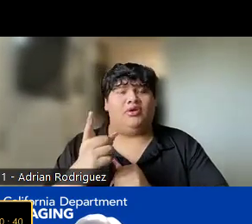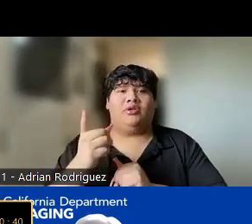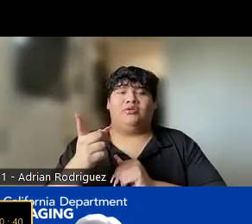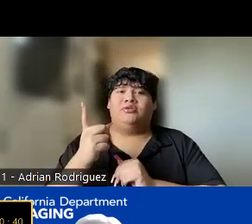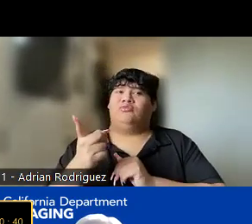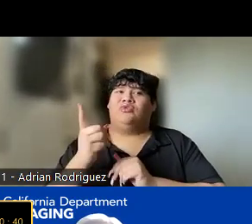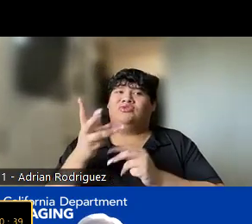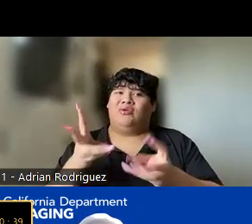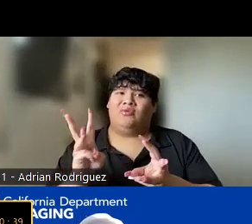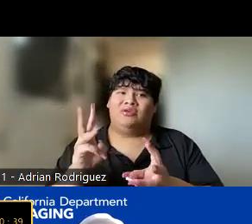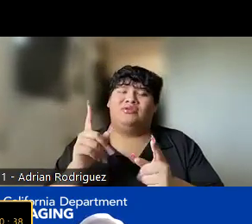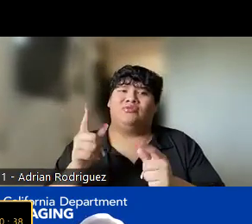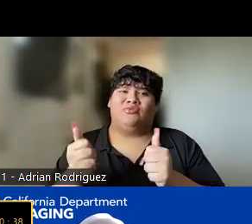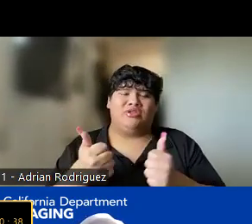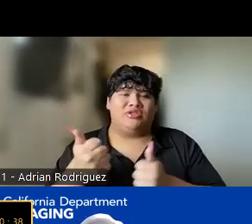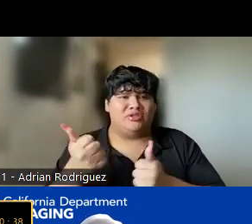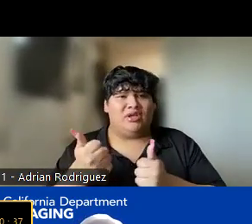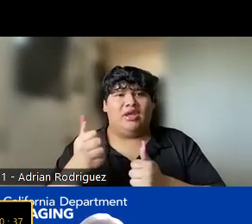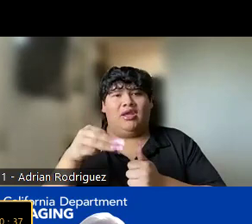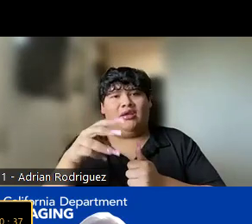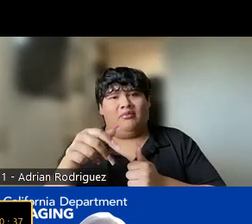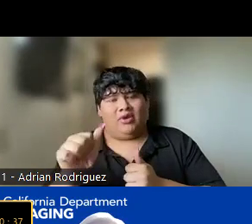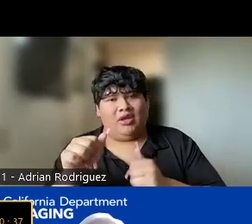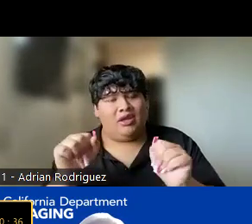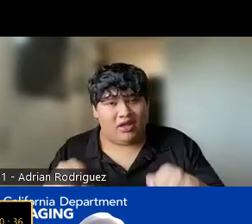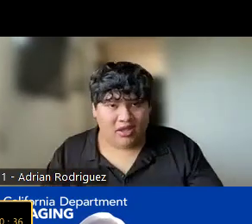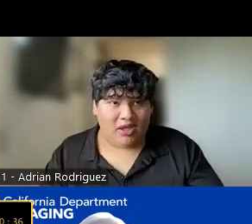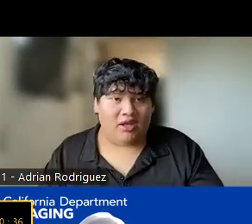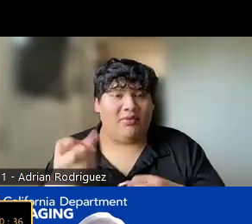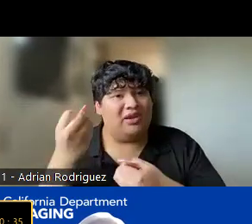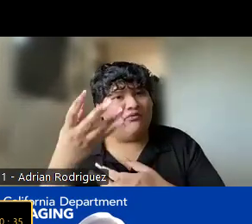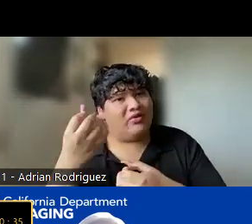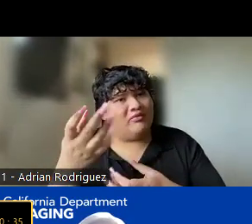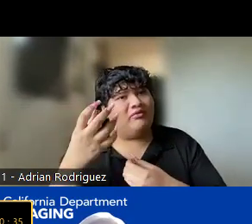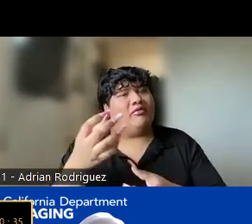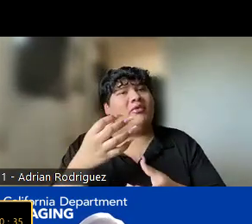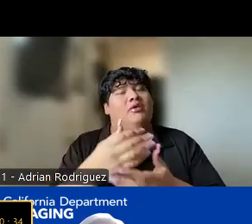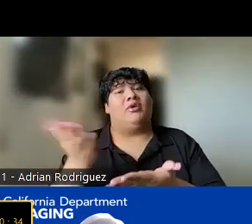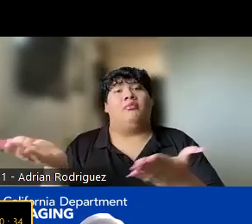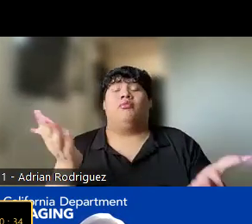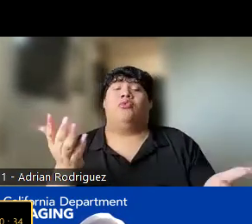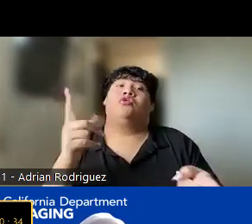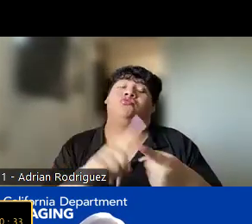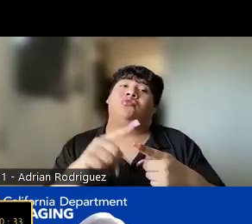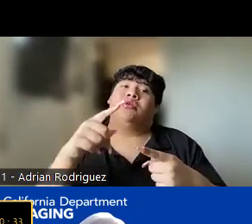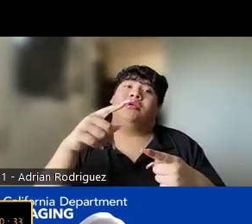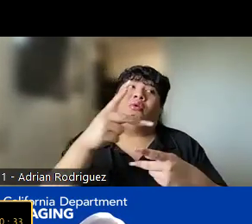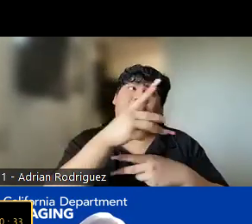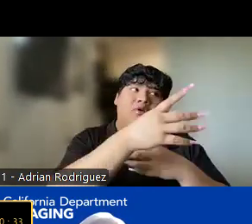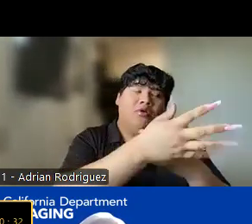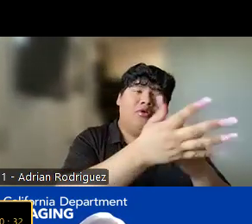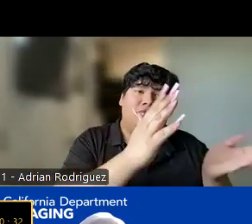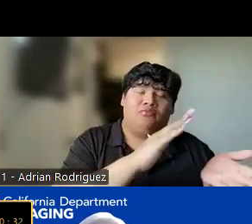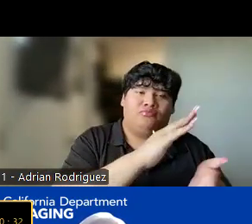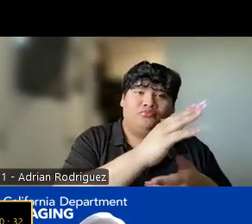these are ways in which the MPA information can be brought to the public. I mean,